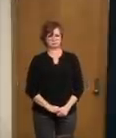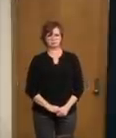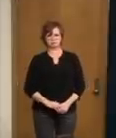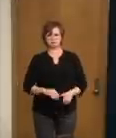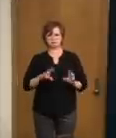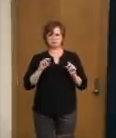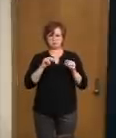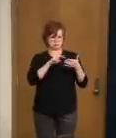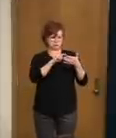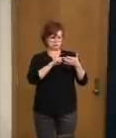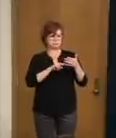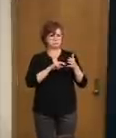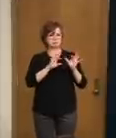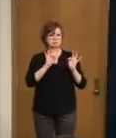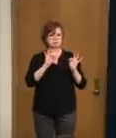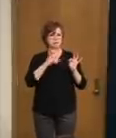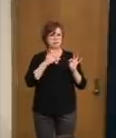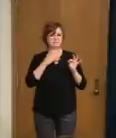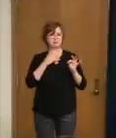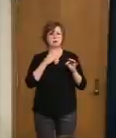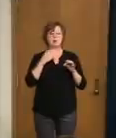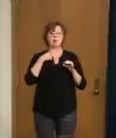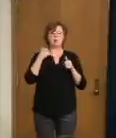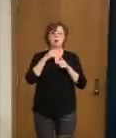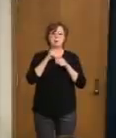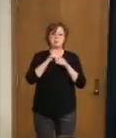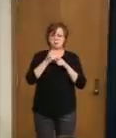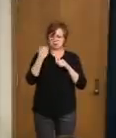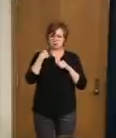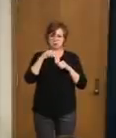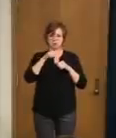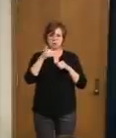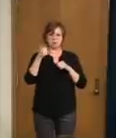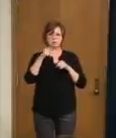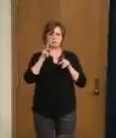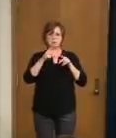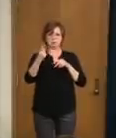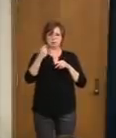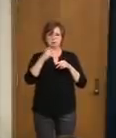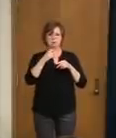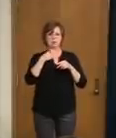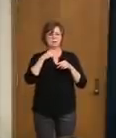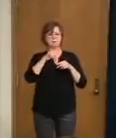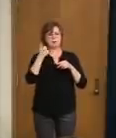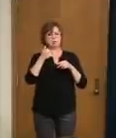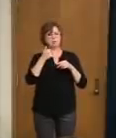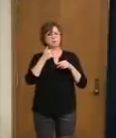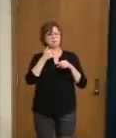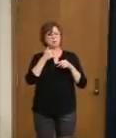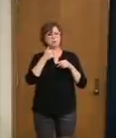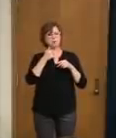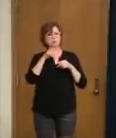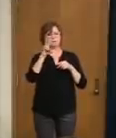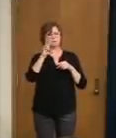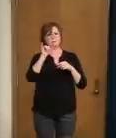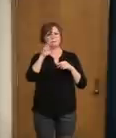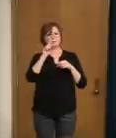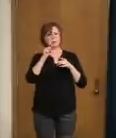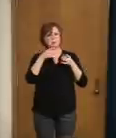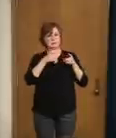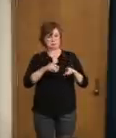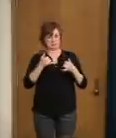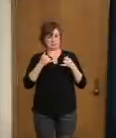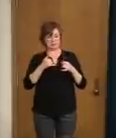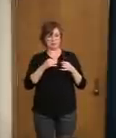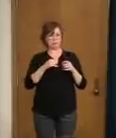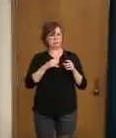I think the only other point, we did get some questions about, are there other respiratory viruses going around? So again, right now, we need to take every minor